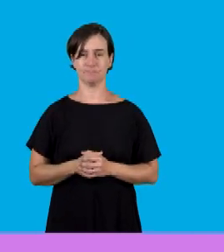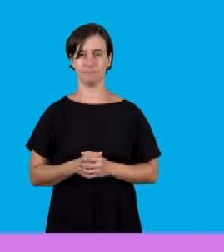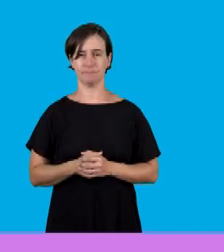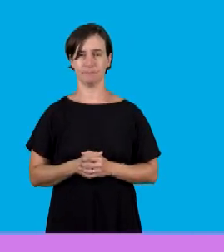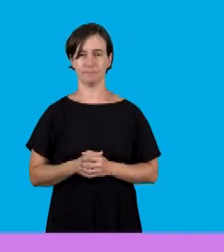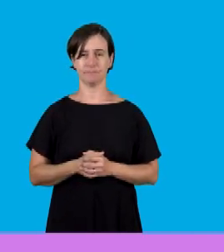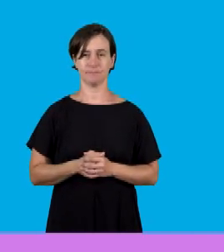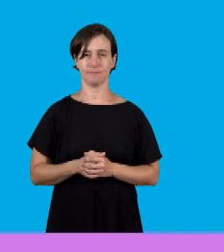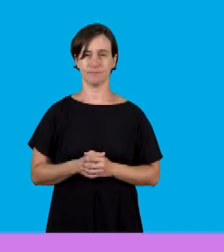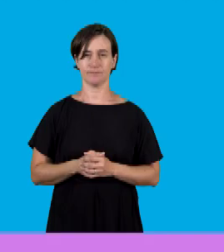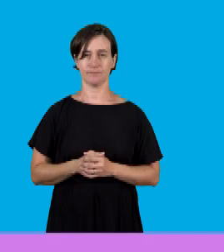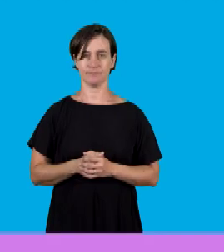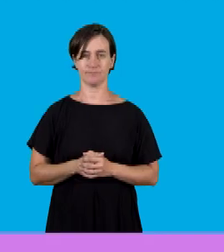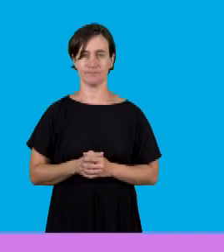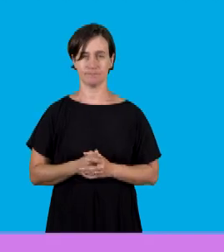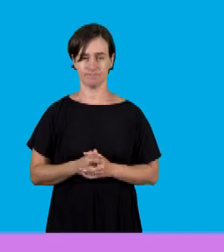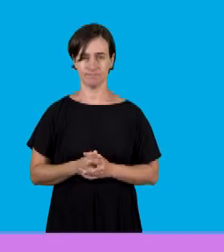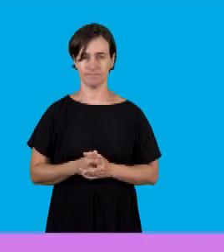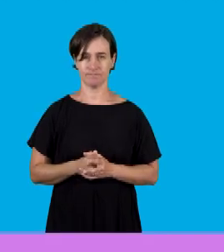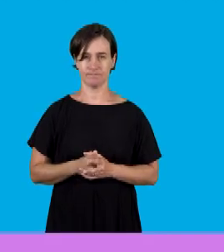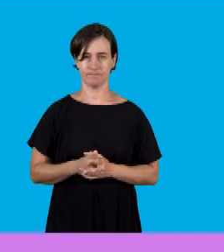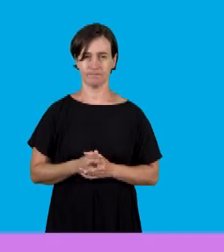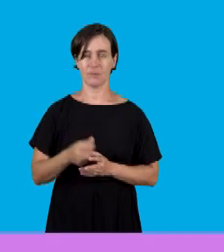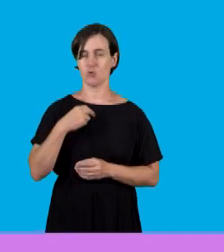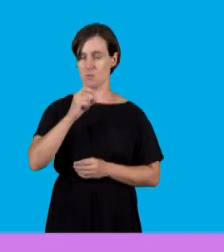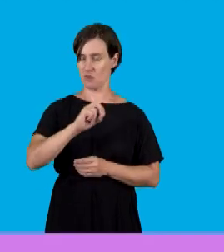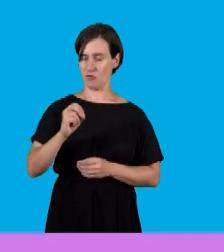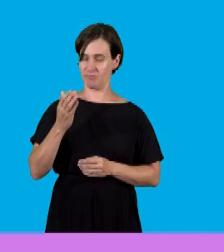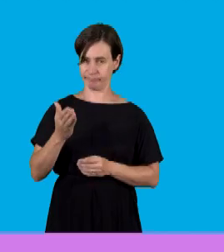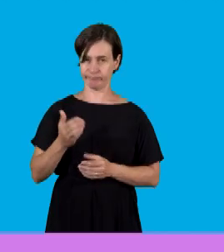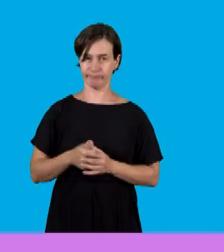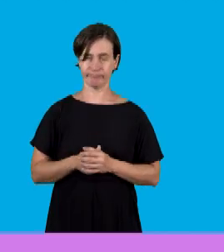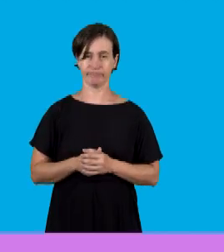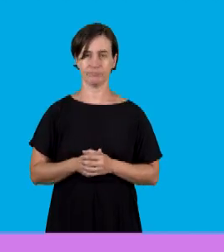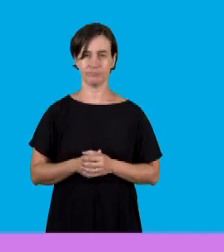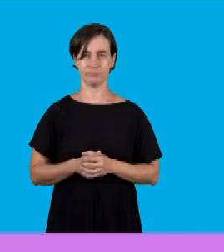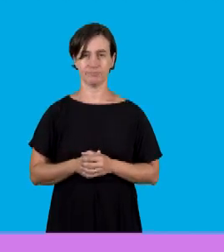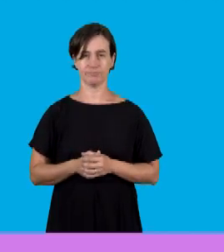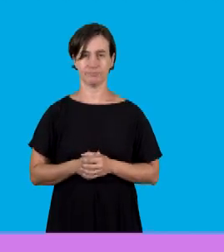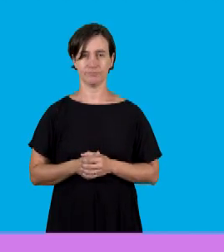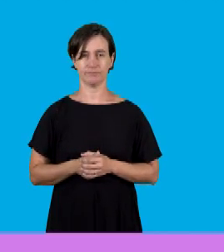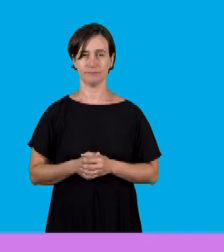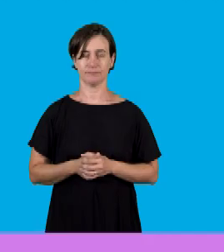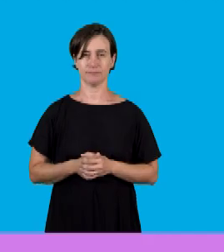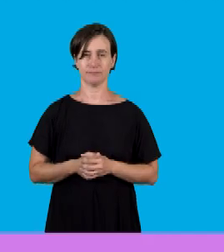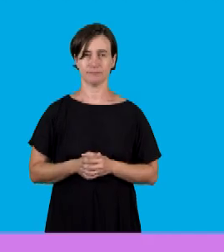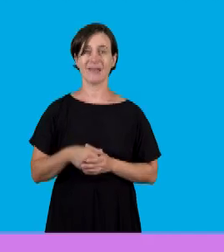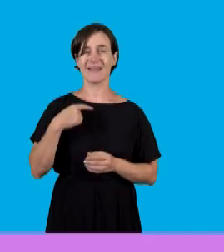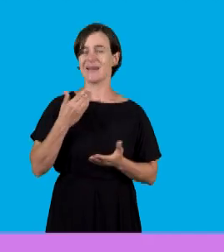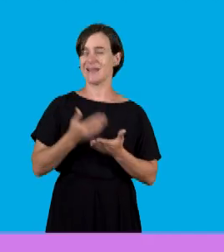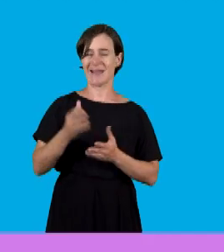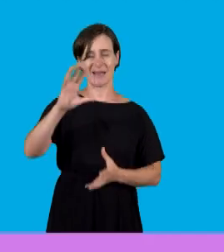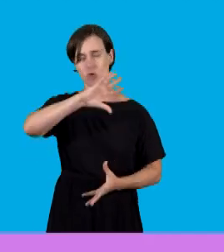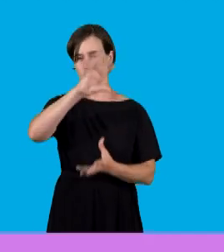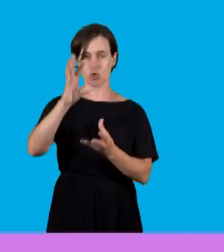we multiply by 100. Let's erase that. Then it gives us 54 centimeters. Then